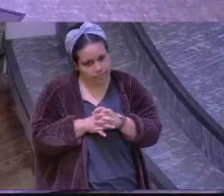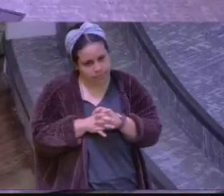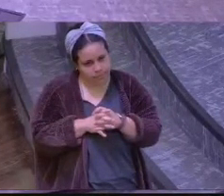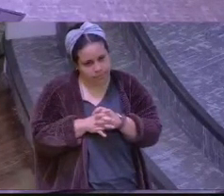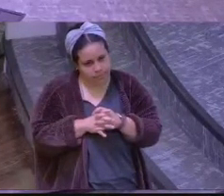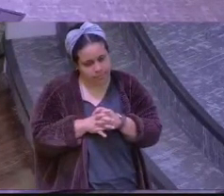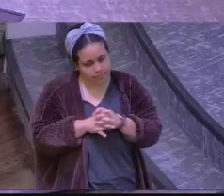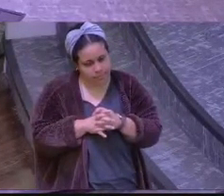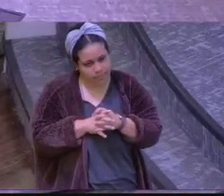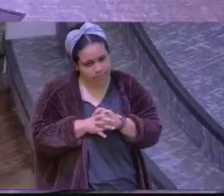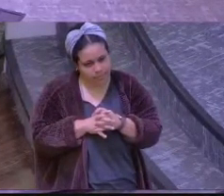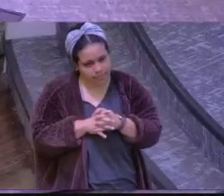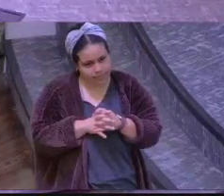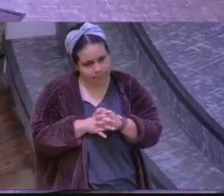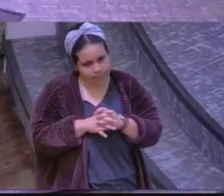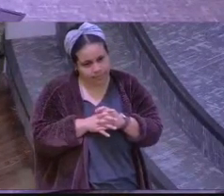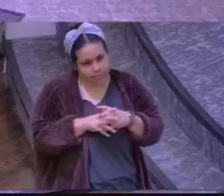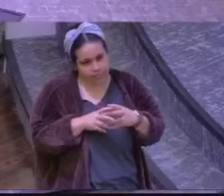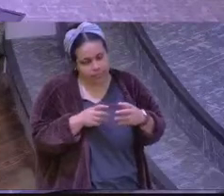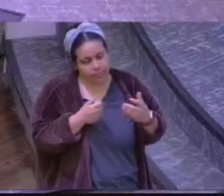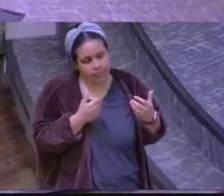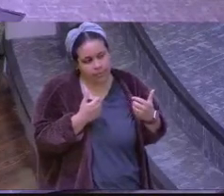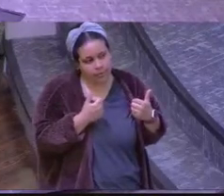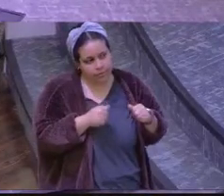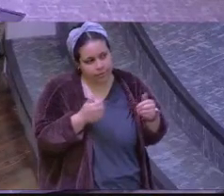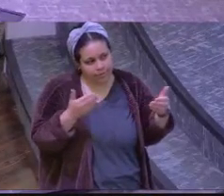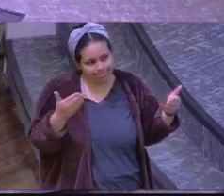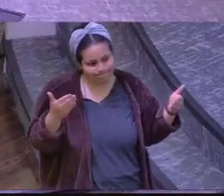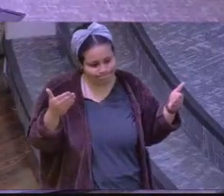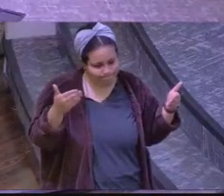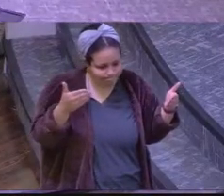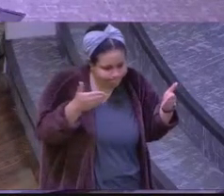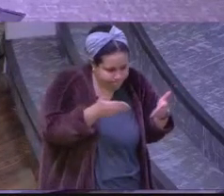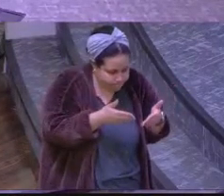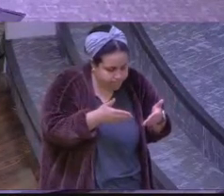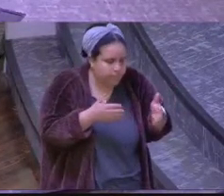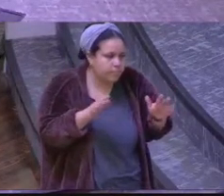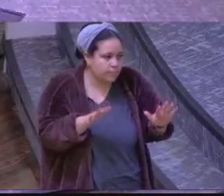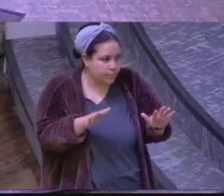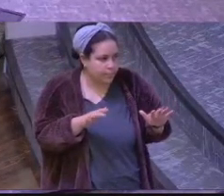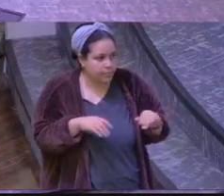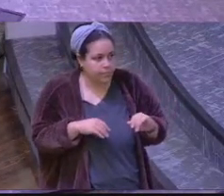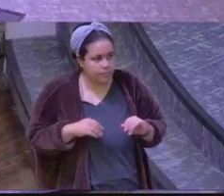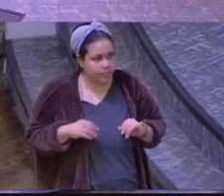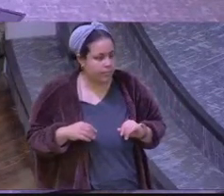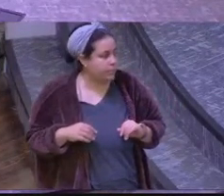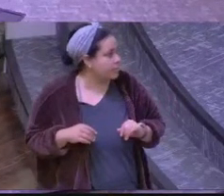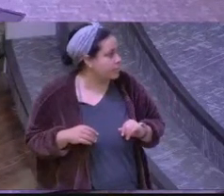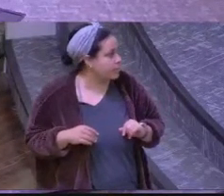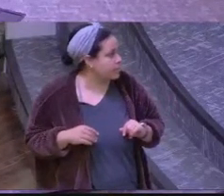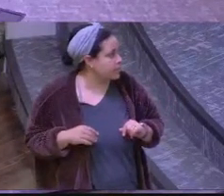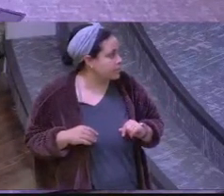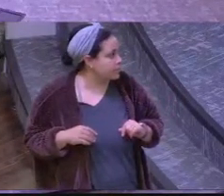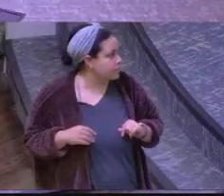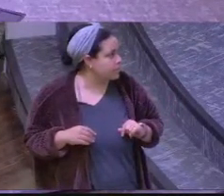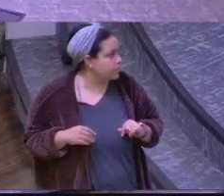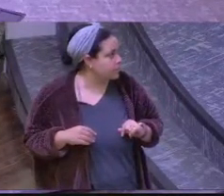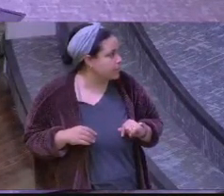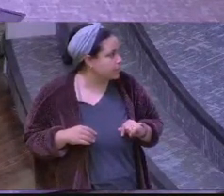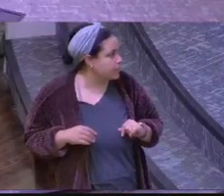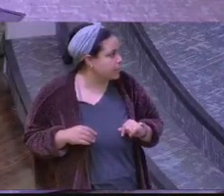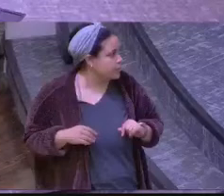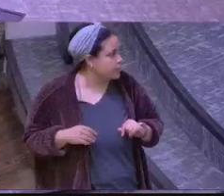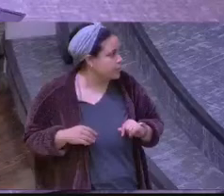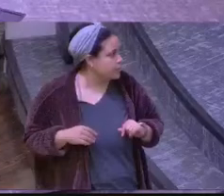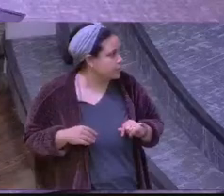items on there as well. We were just trying to catch the main topics of that meeting. Okay. So if there's some things that were in our heads that we